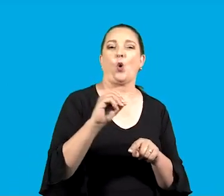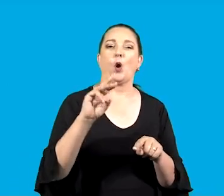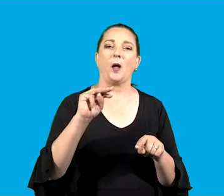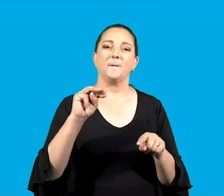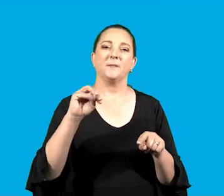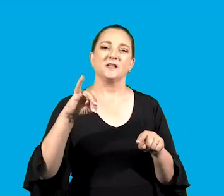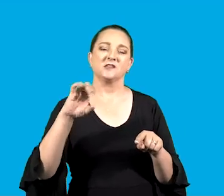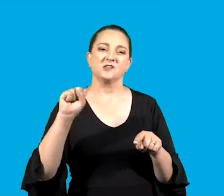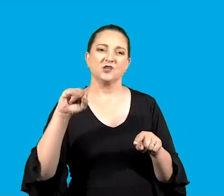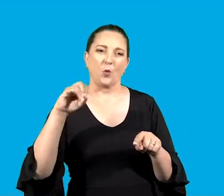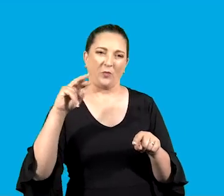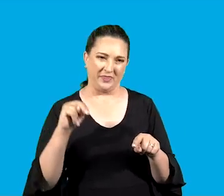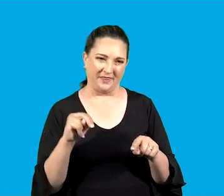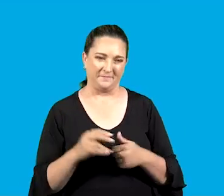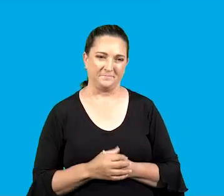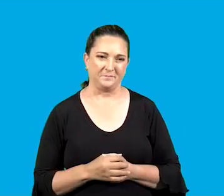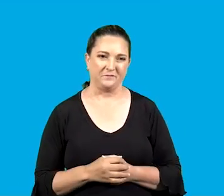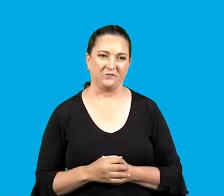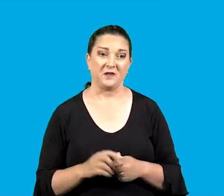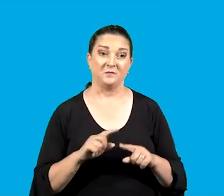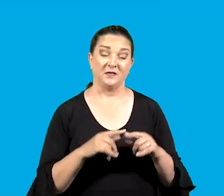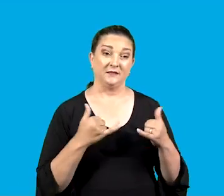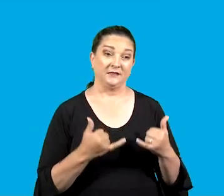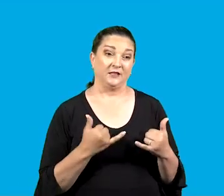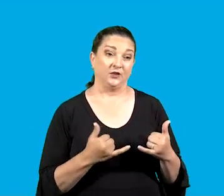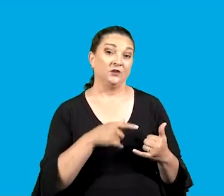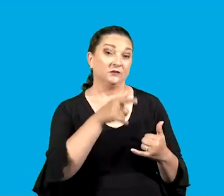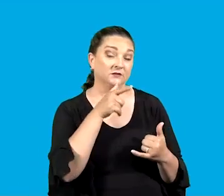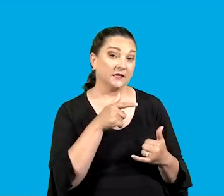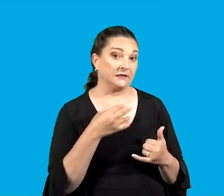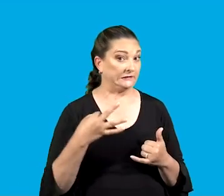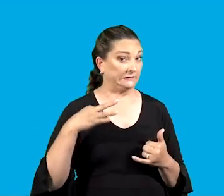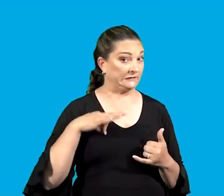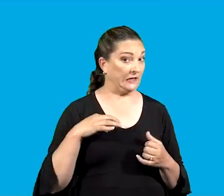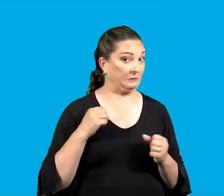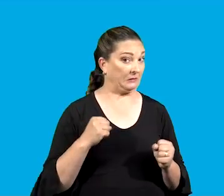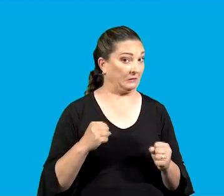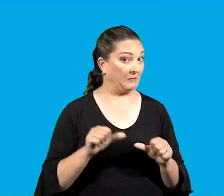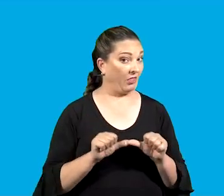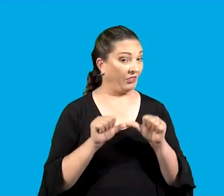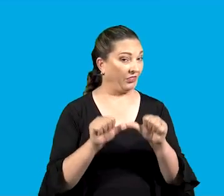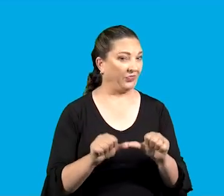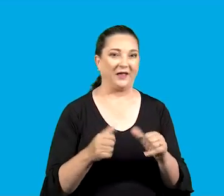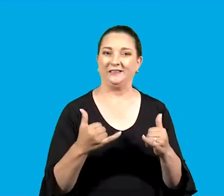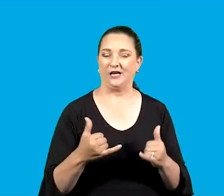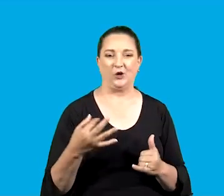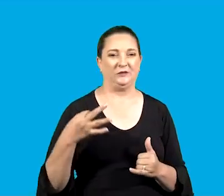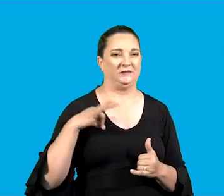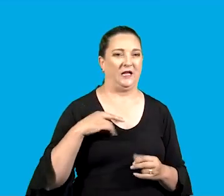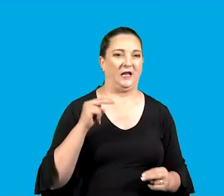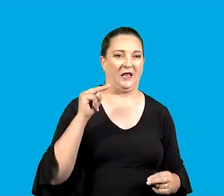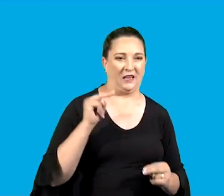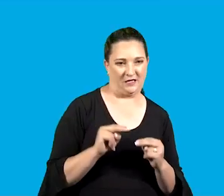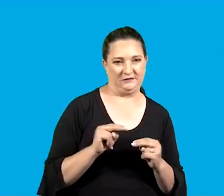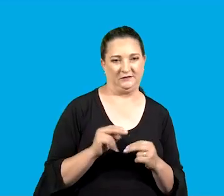on a smaller or reduced fixed salary. He was paying them 165 here, but is now paying them only 20,000, and then